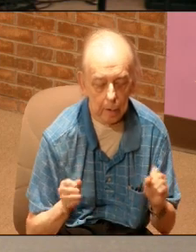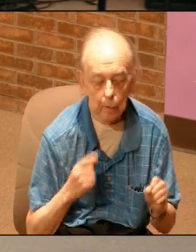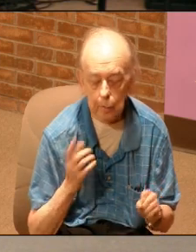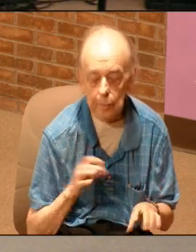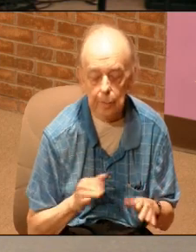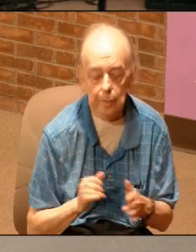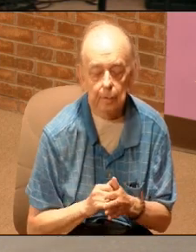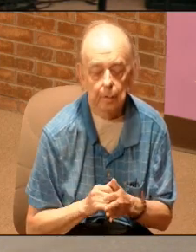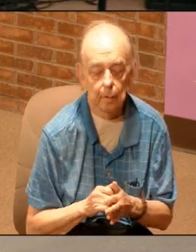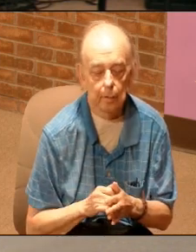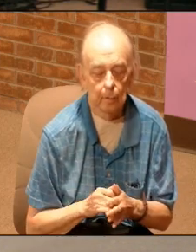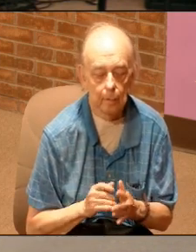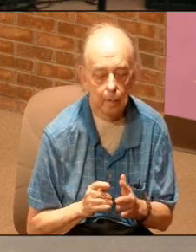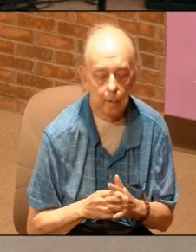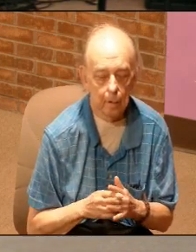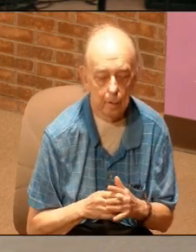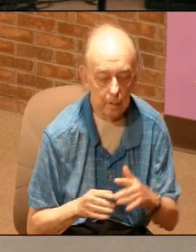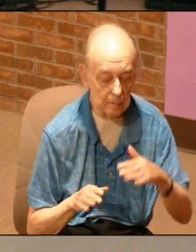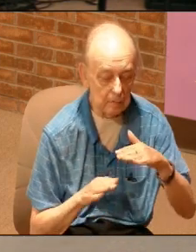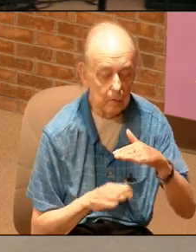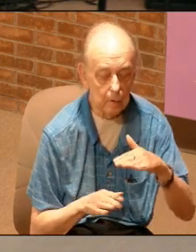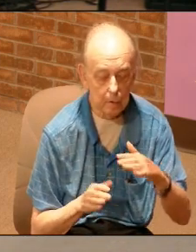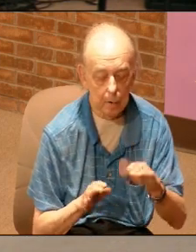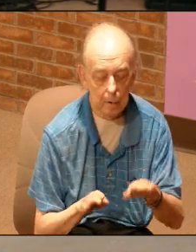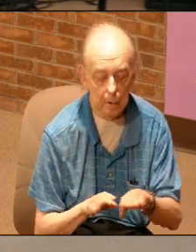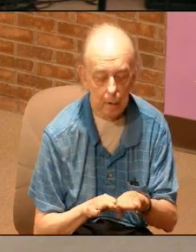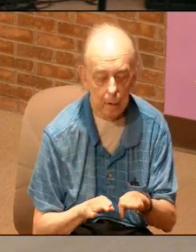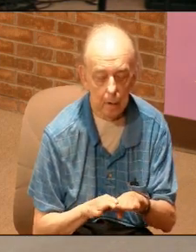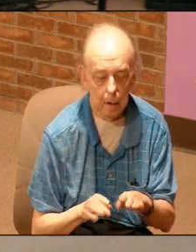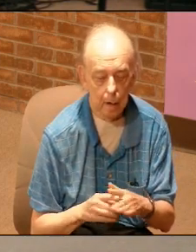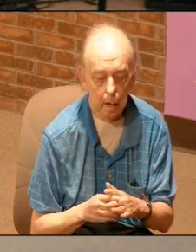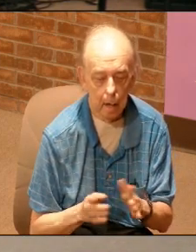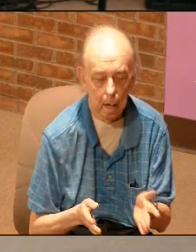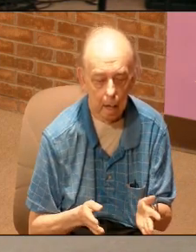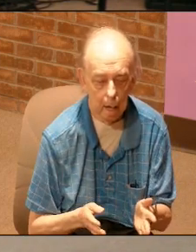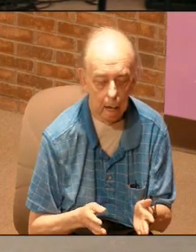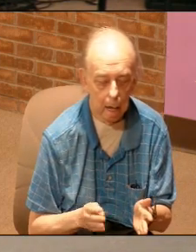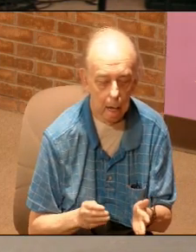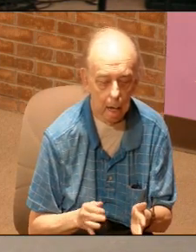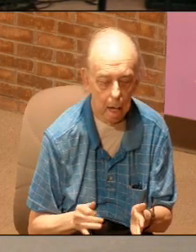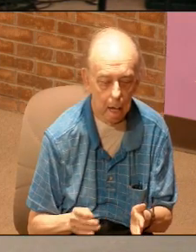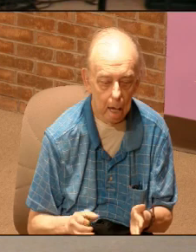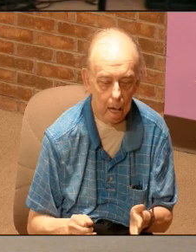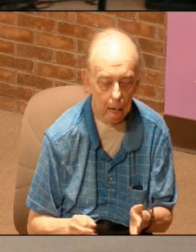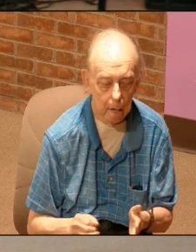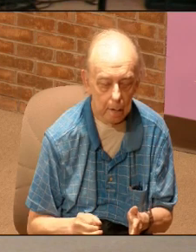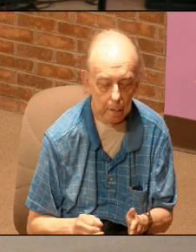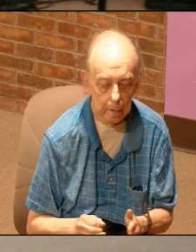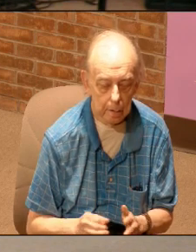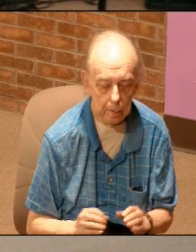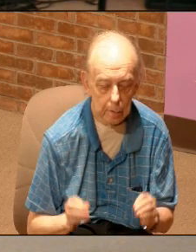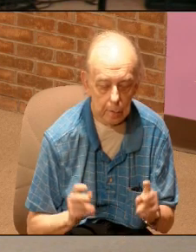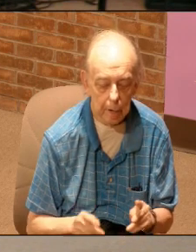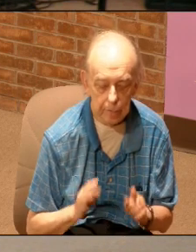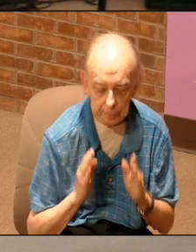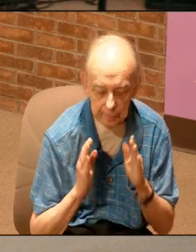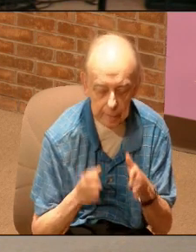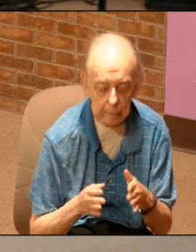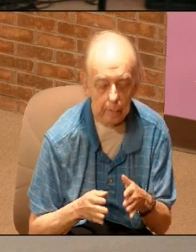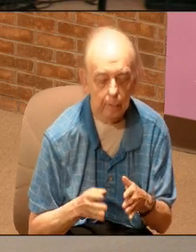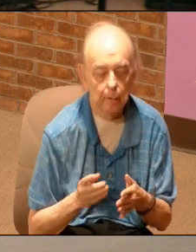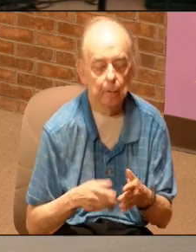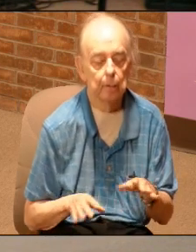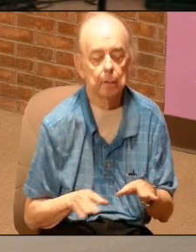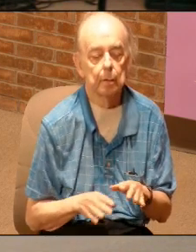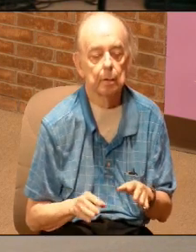do. I'm going to start at the lower level. I'm going to start with these mayor races that nobody's paying any attention to. And what